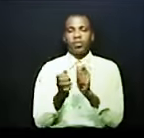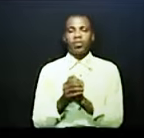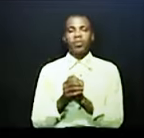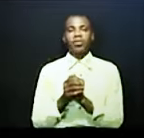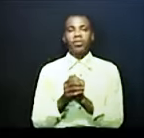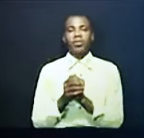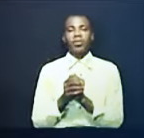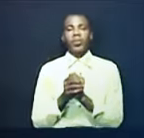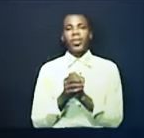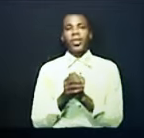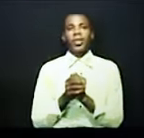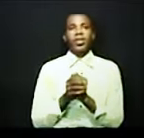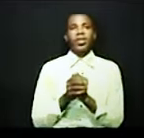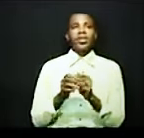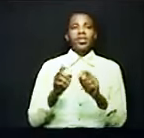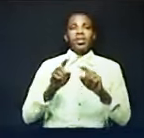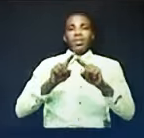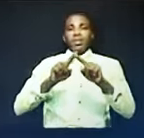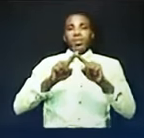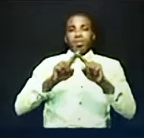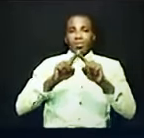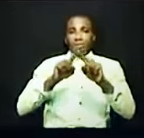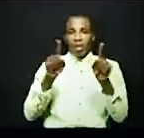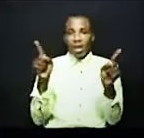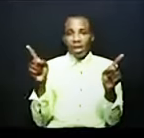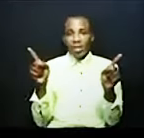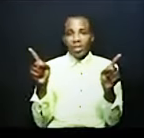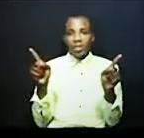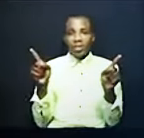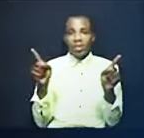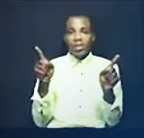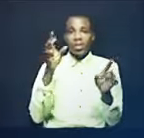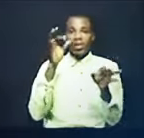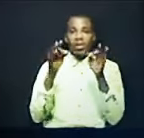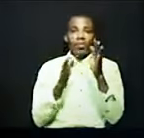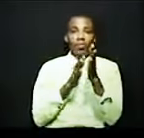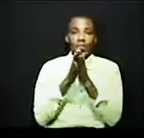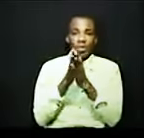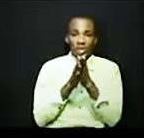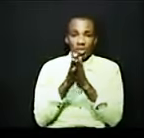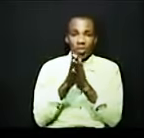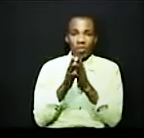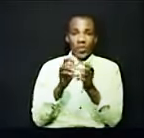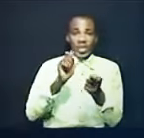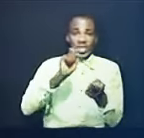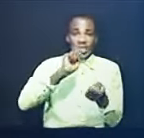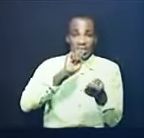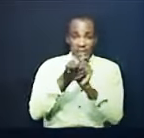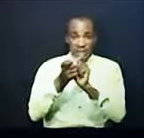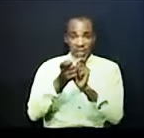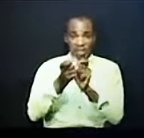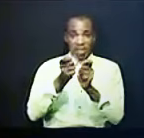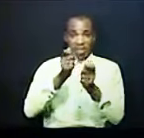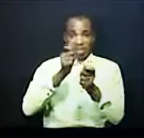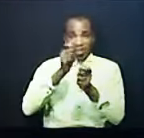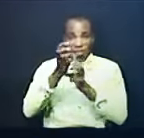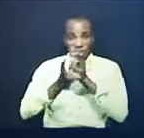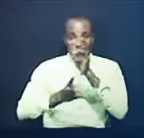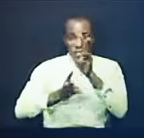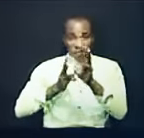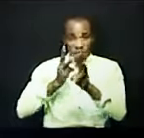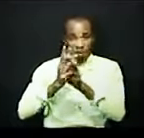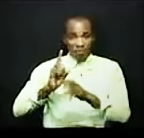the foundation of the society we seek to transform is a family.